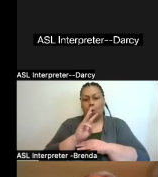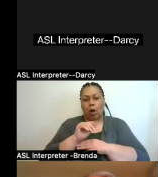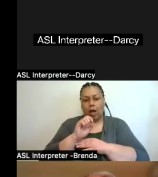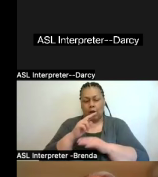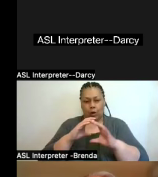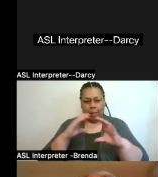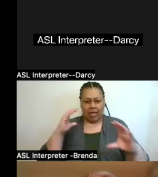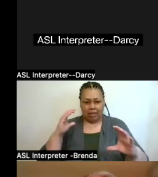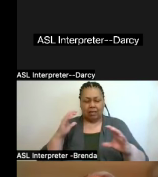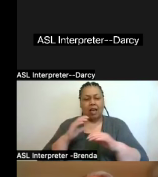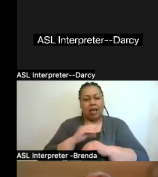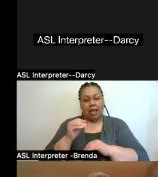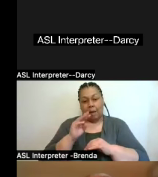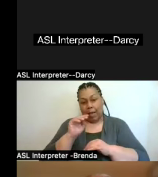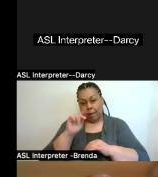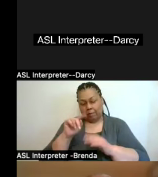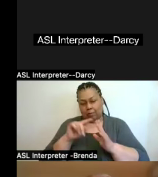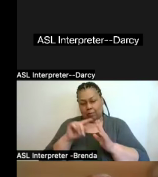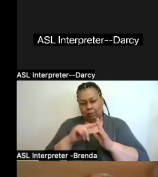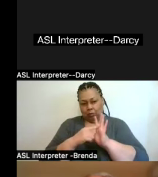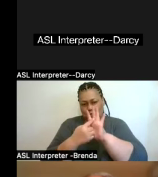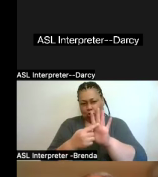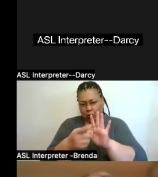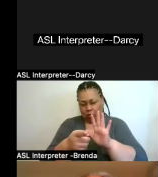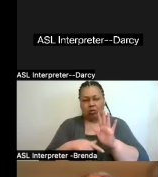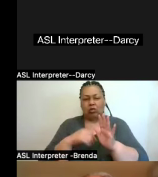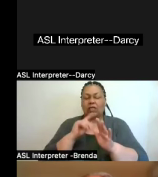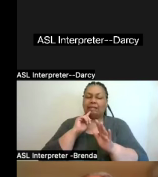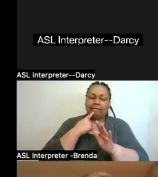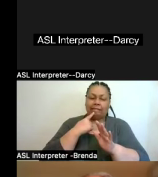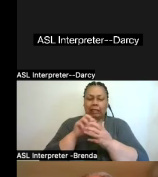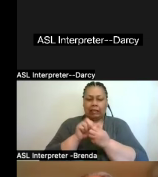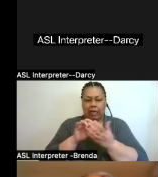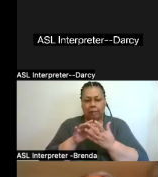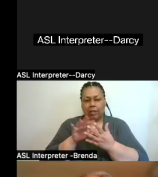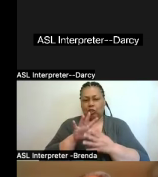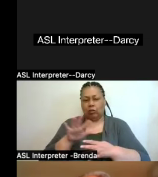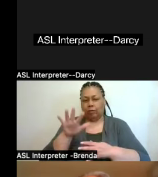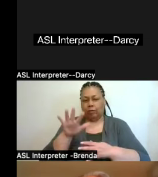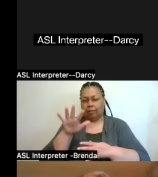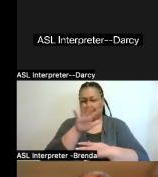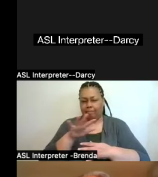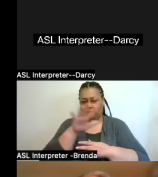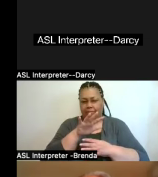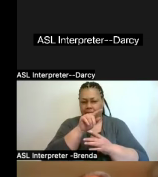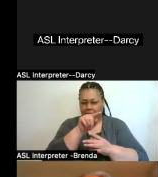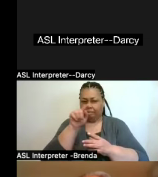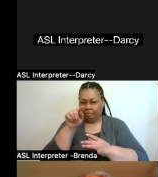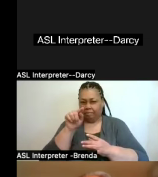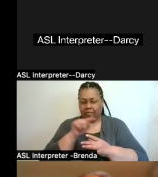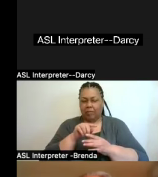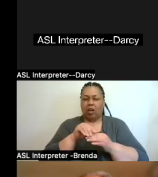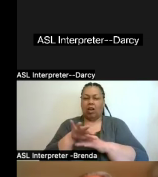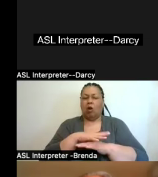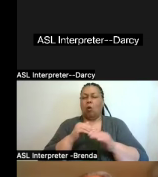a map showing the locations of the most severe damages. We lost, this affected over 1 million people in